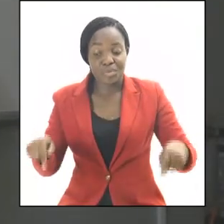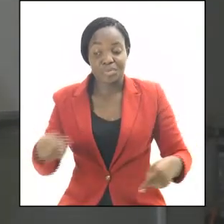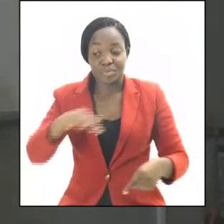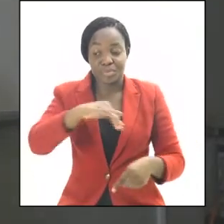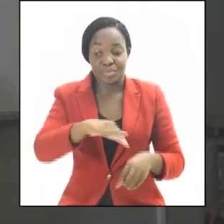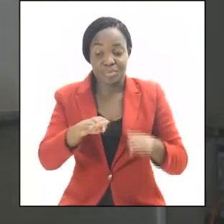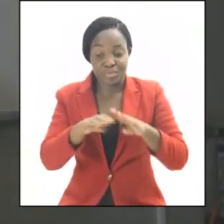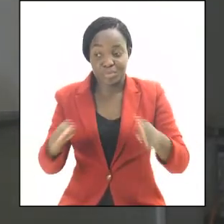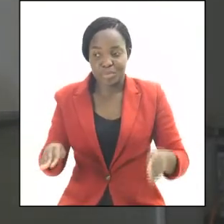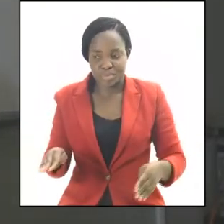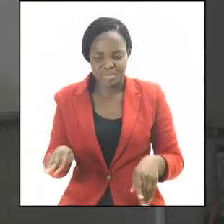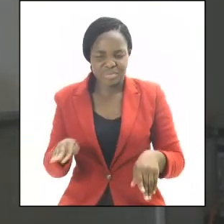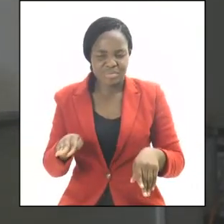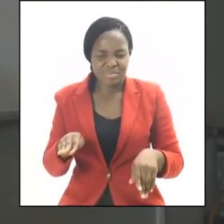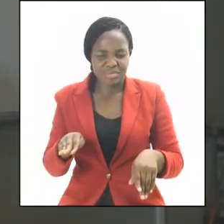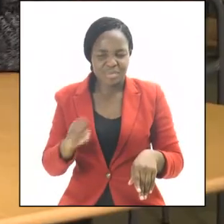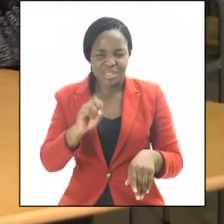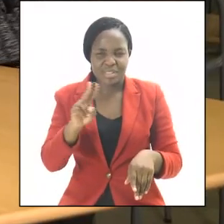Take a closer look.